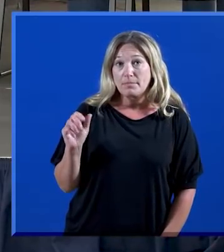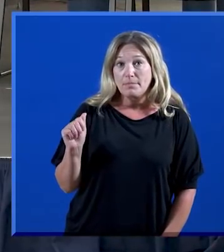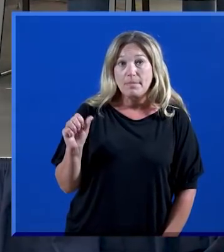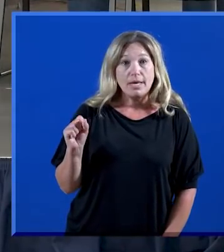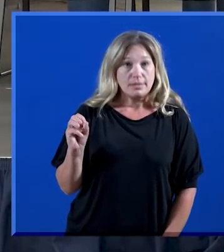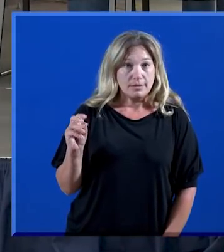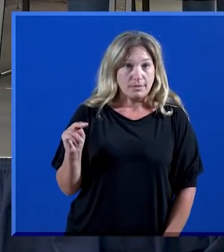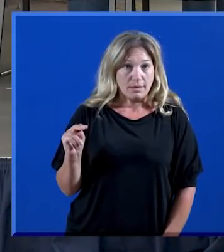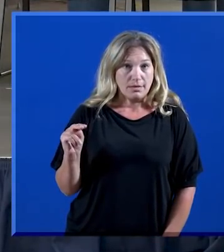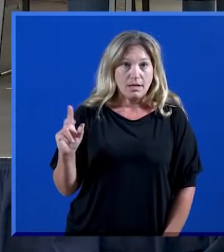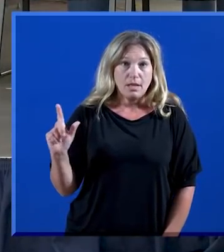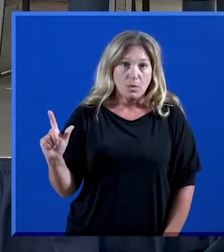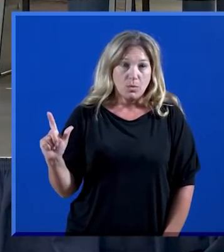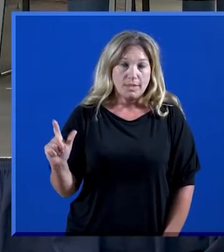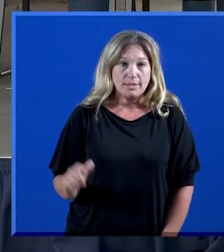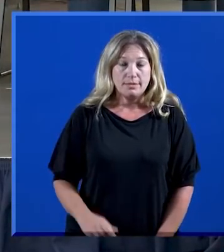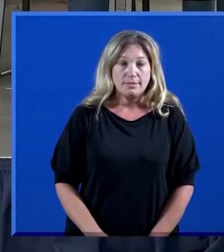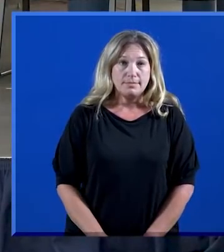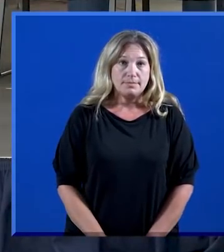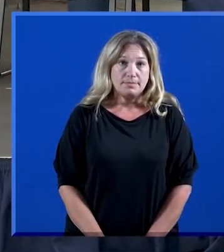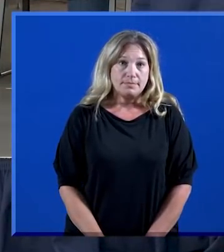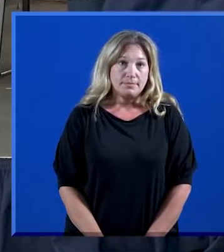Mason Lewis.